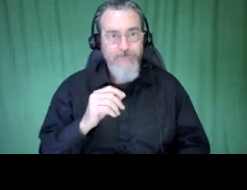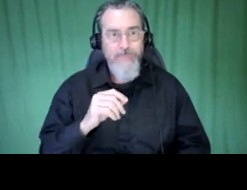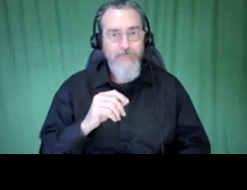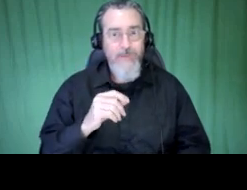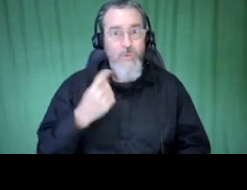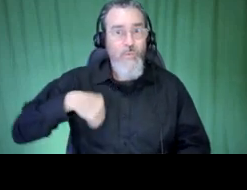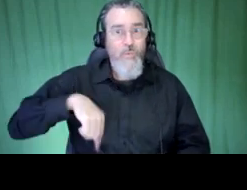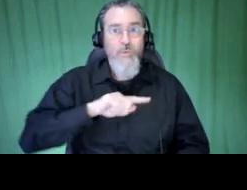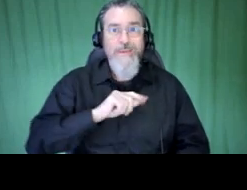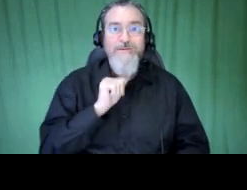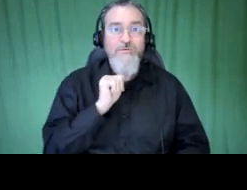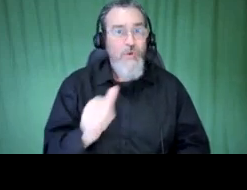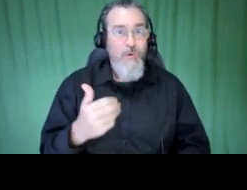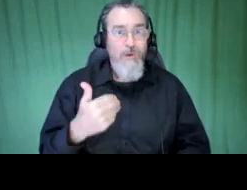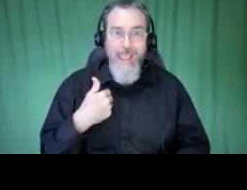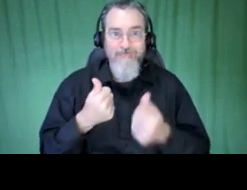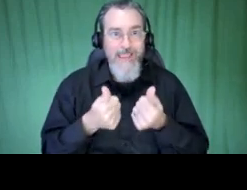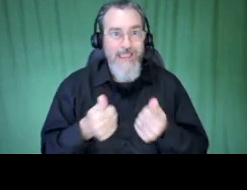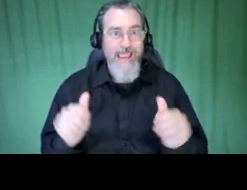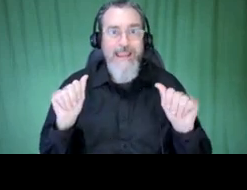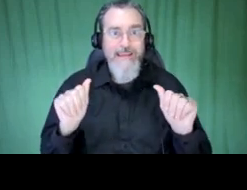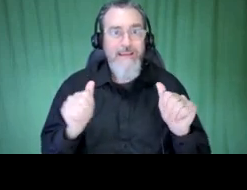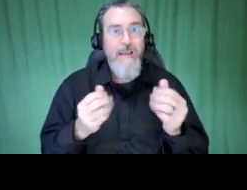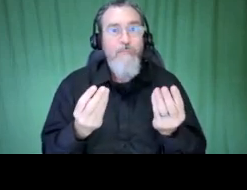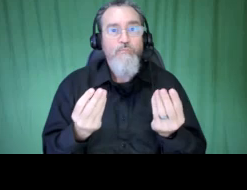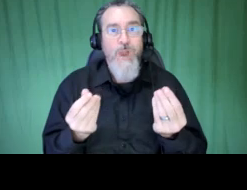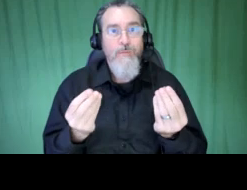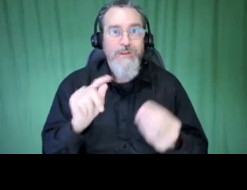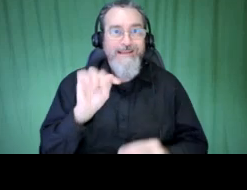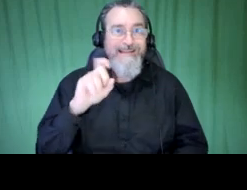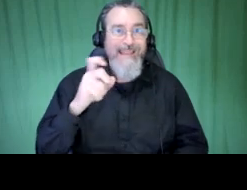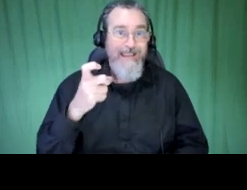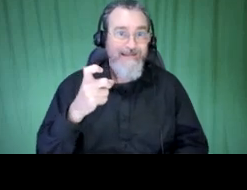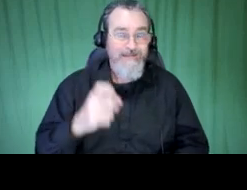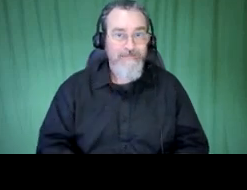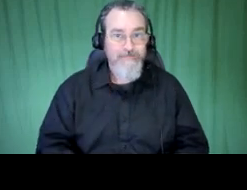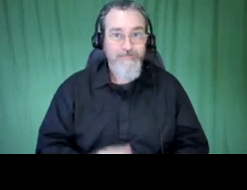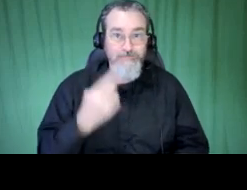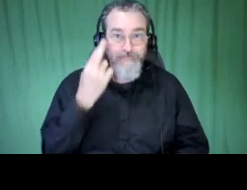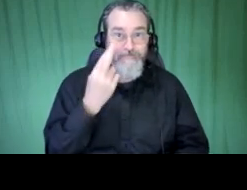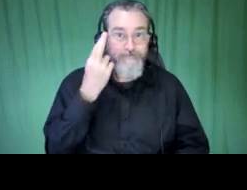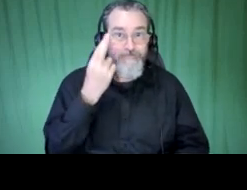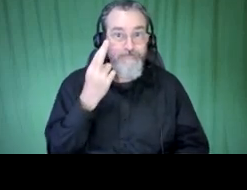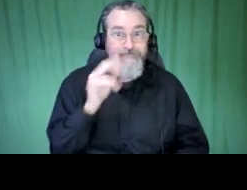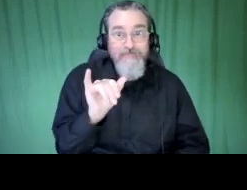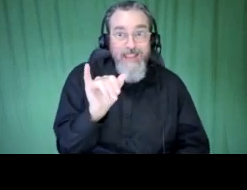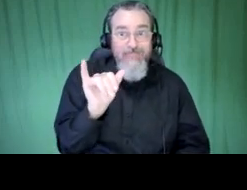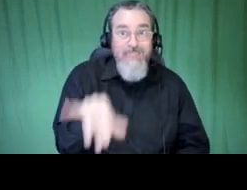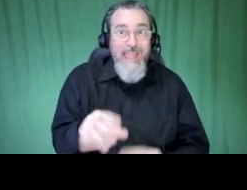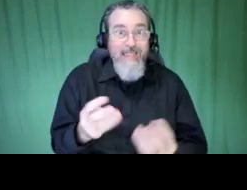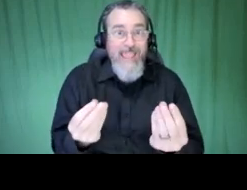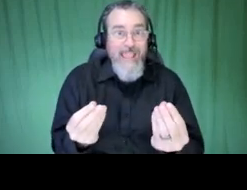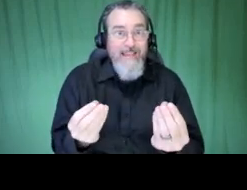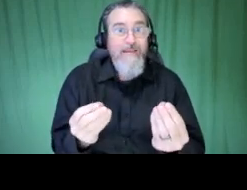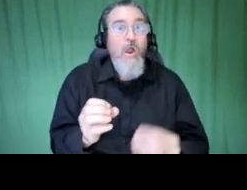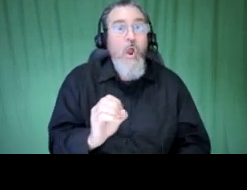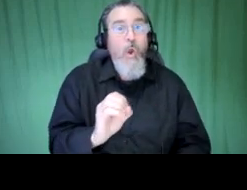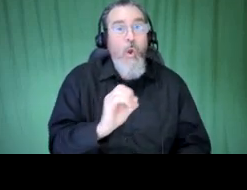don't have any property taxes because that land is wholly owned